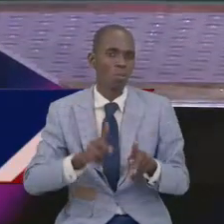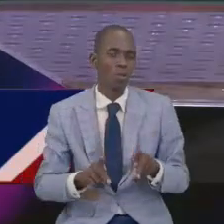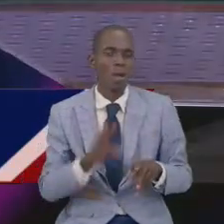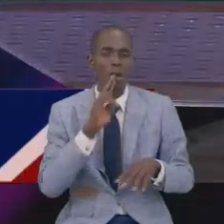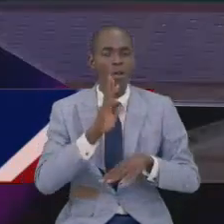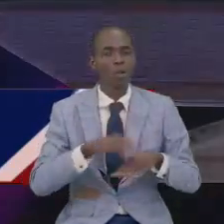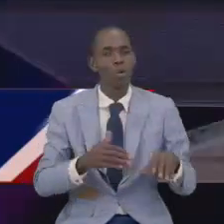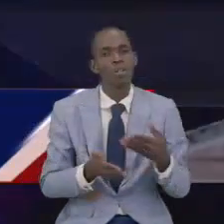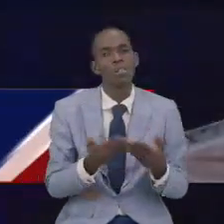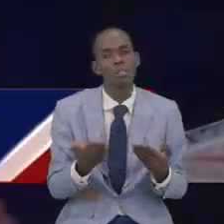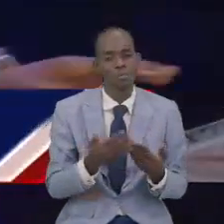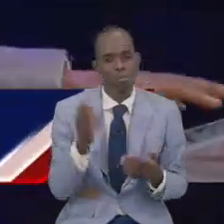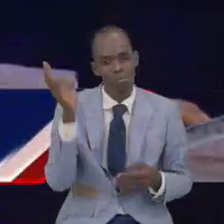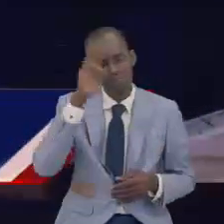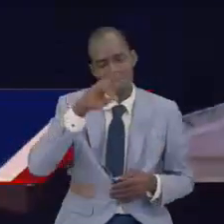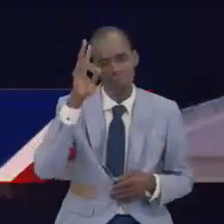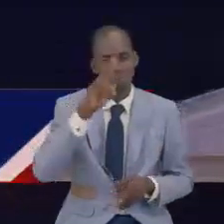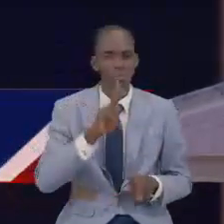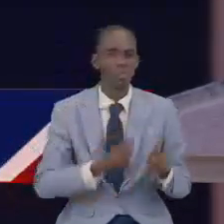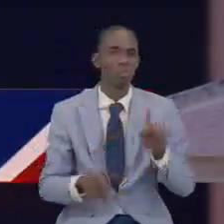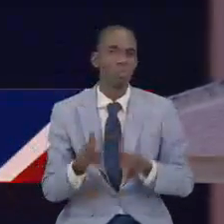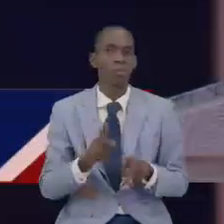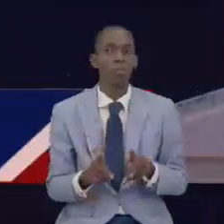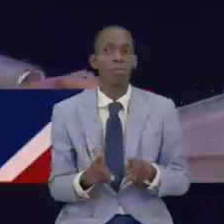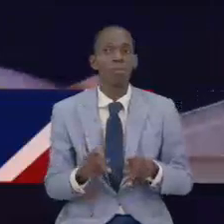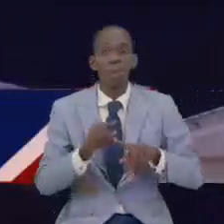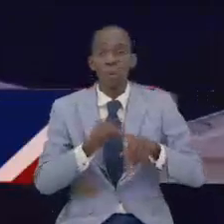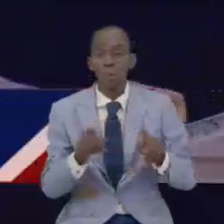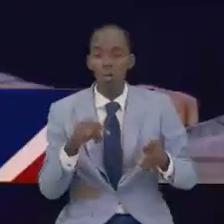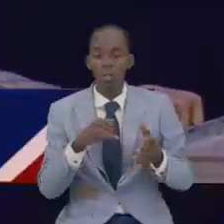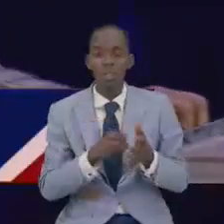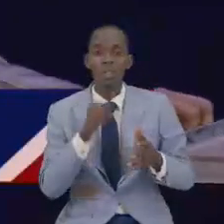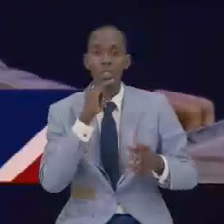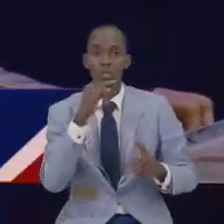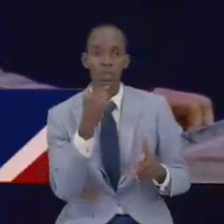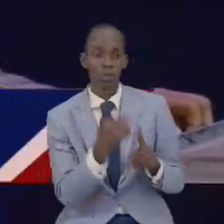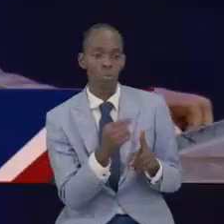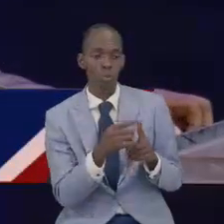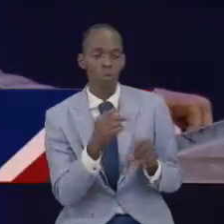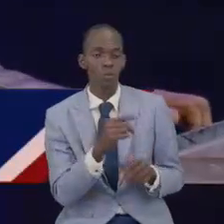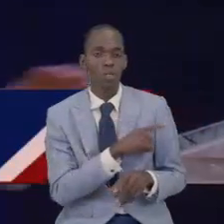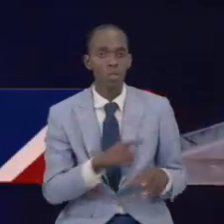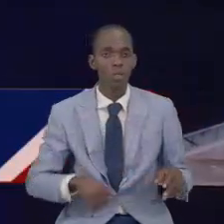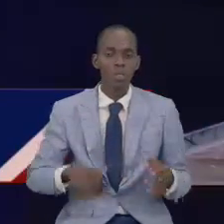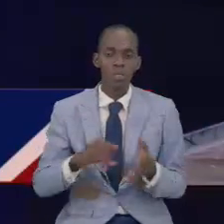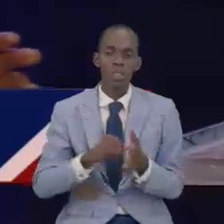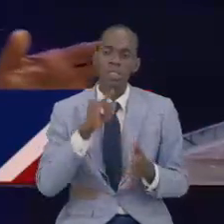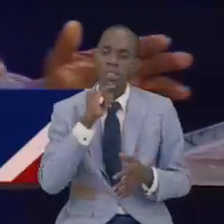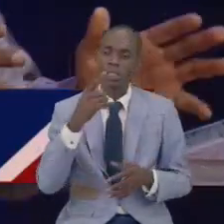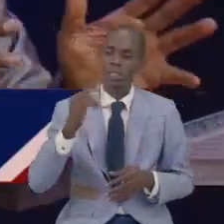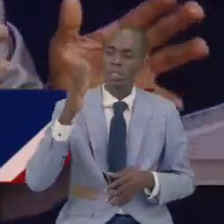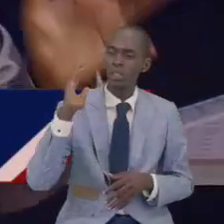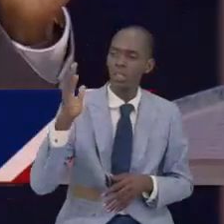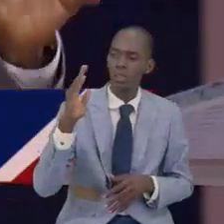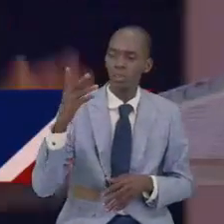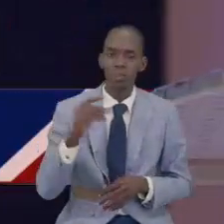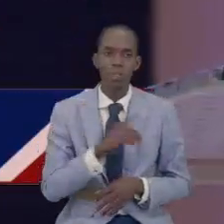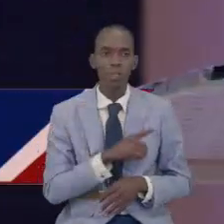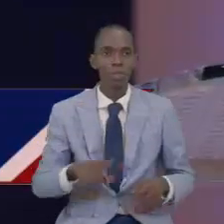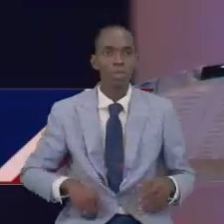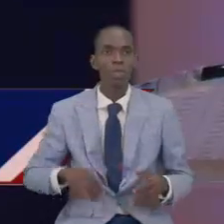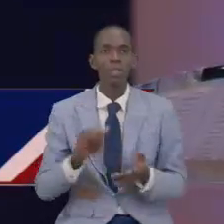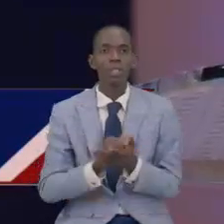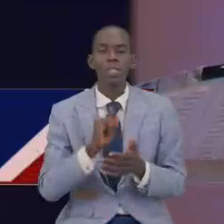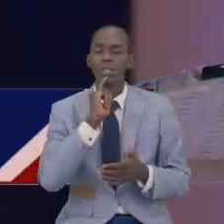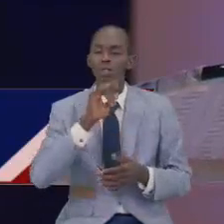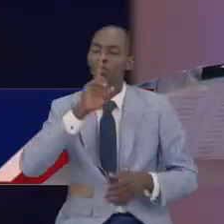God. Simple, simpleton. But it is the word of the Lord. It is the testimony of the Lord that is sure,